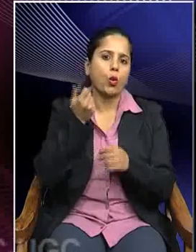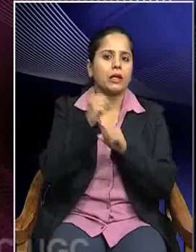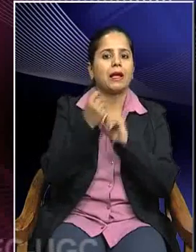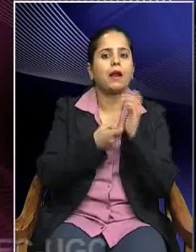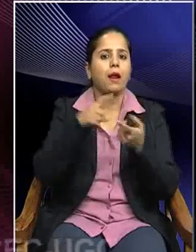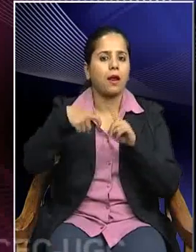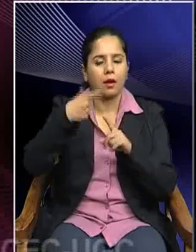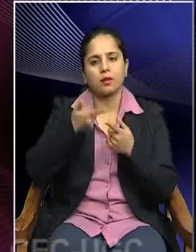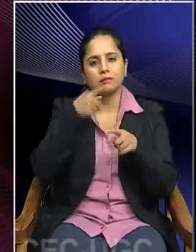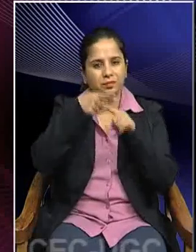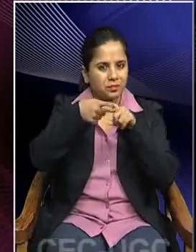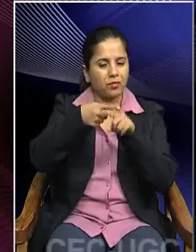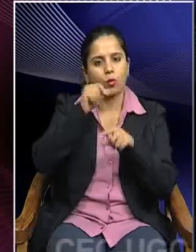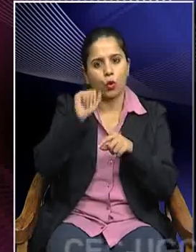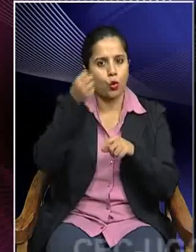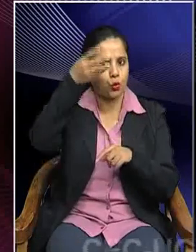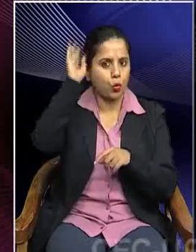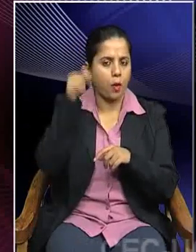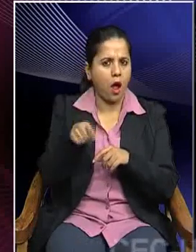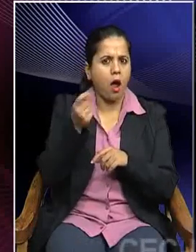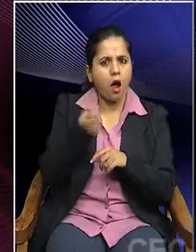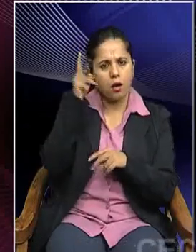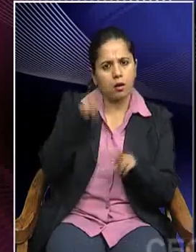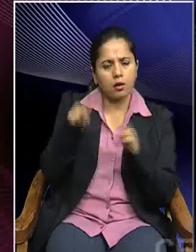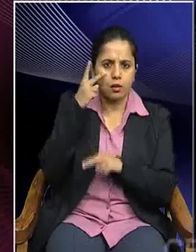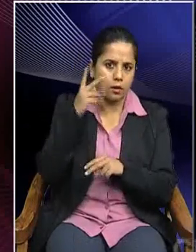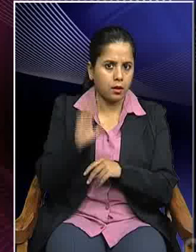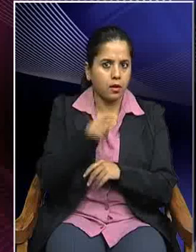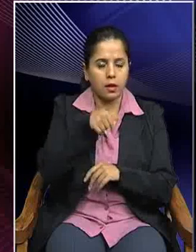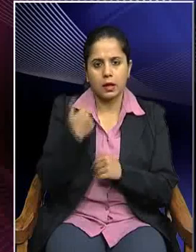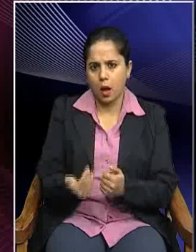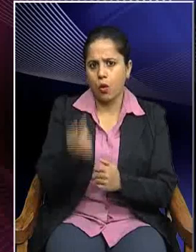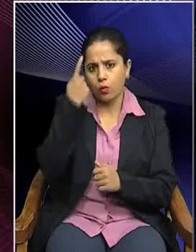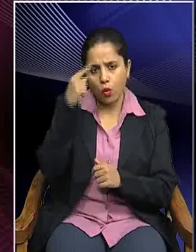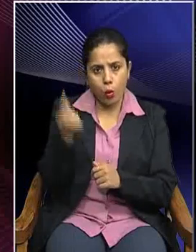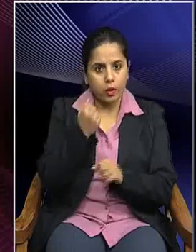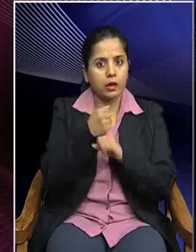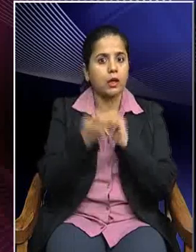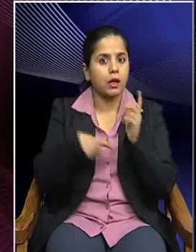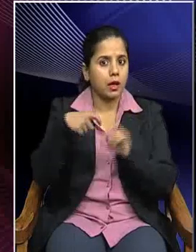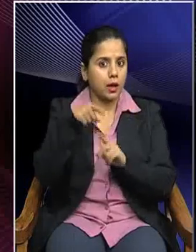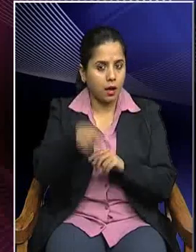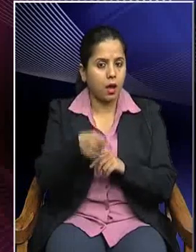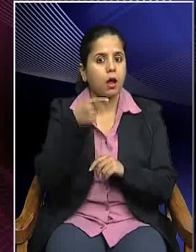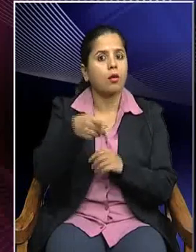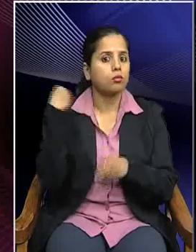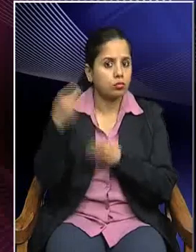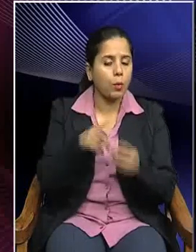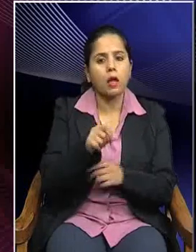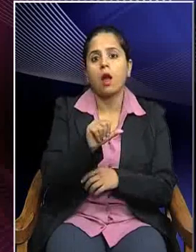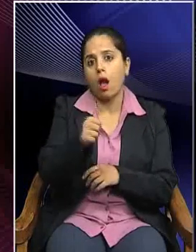now there is fair degree of understanding that it's not only Greco-Roman tradition, but there are several